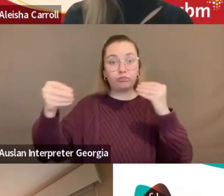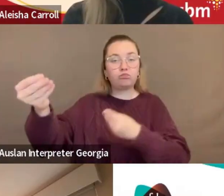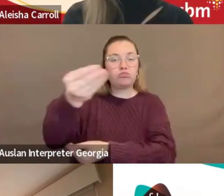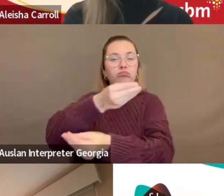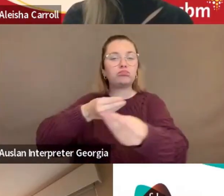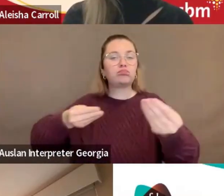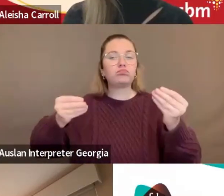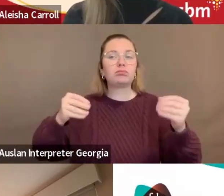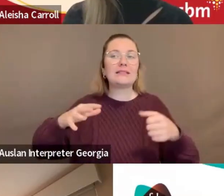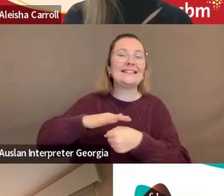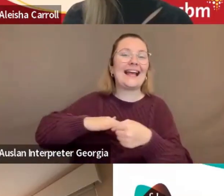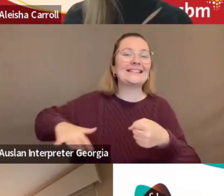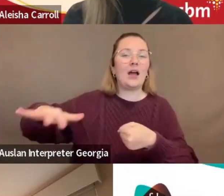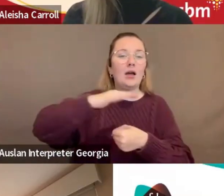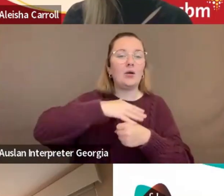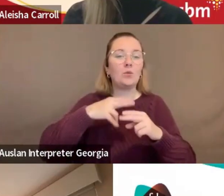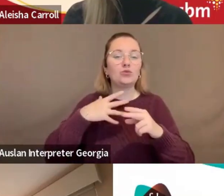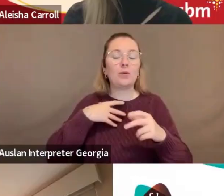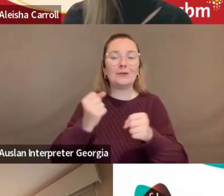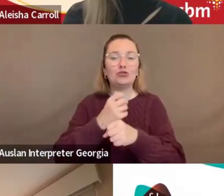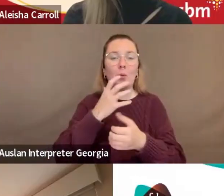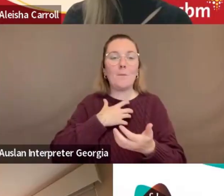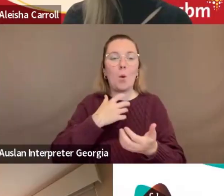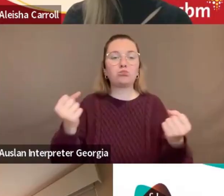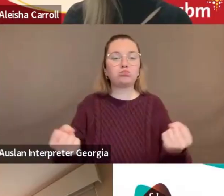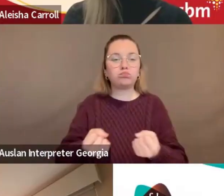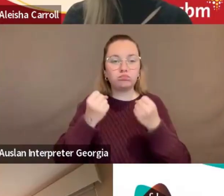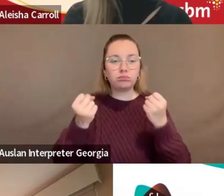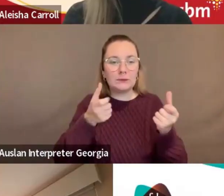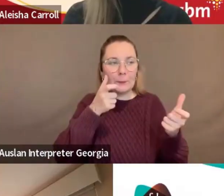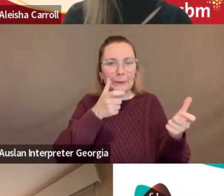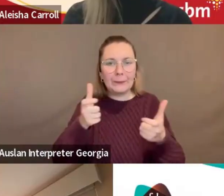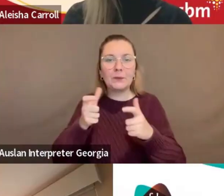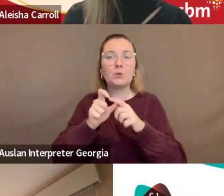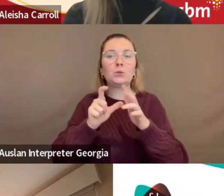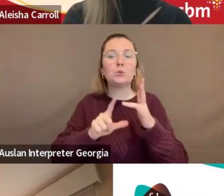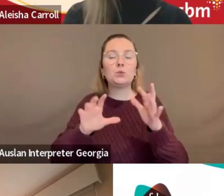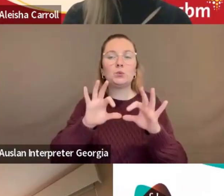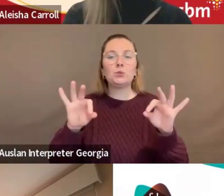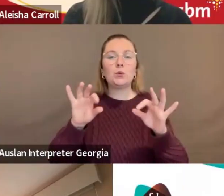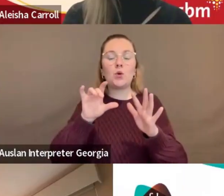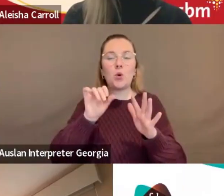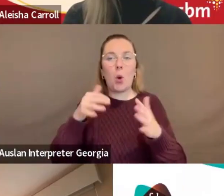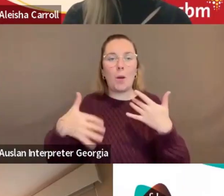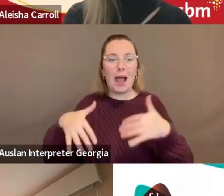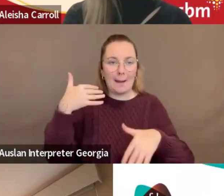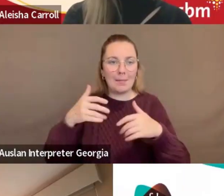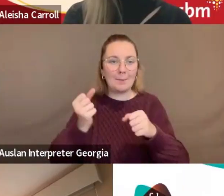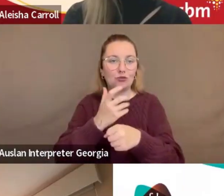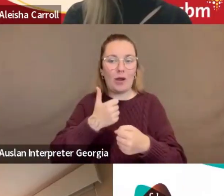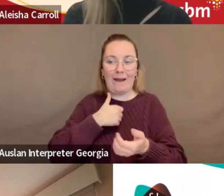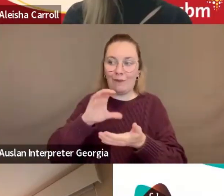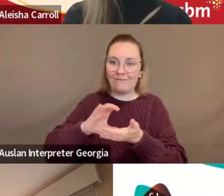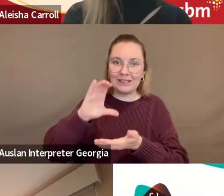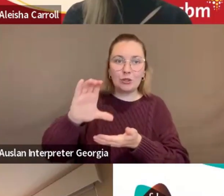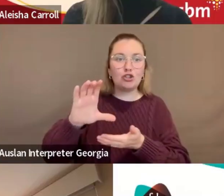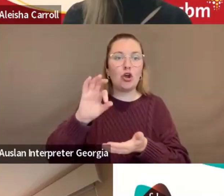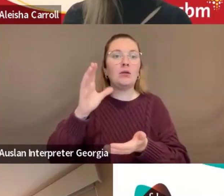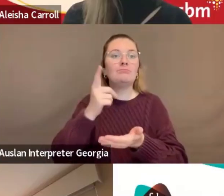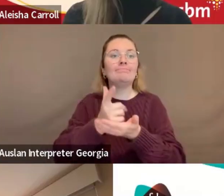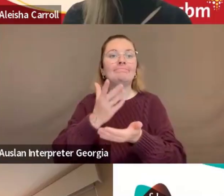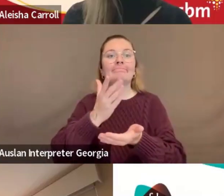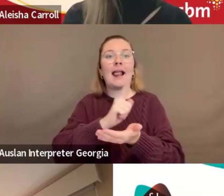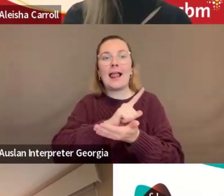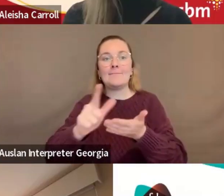also continuing to always strengthen safeguards in our development programs, guided by a do no harm approach, to ensure that our investments do not inadvertently